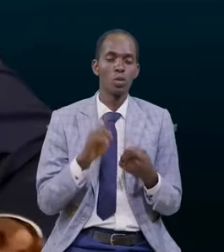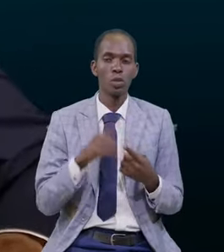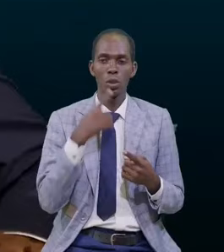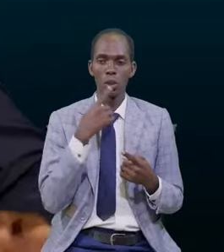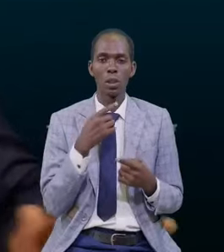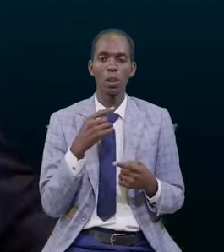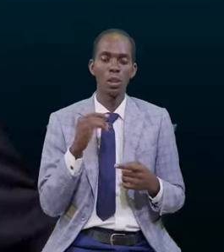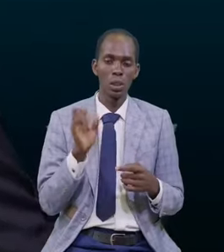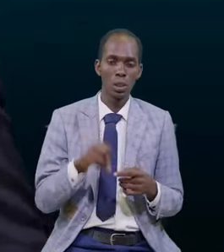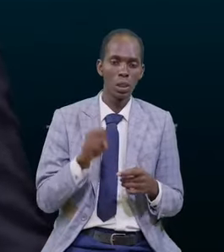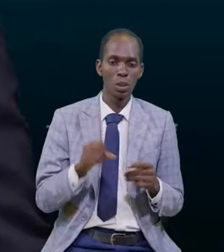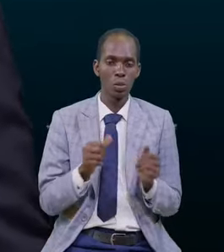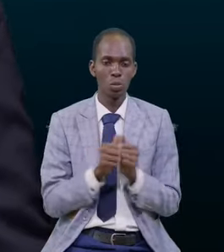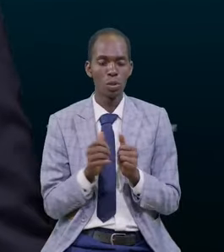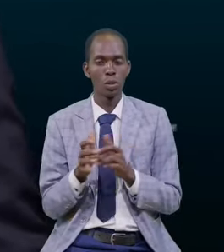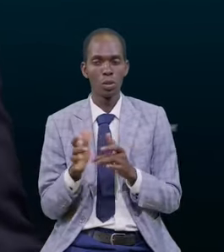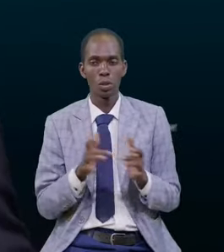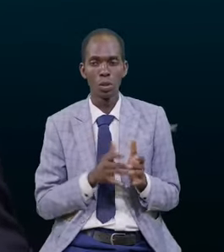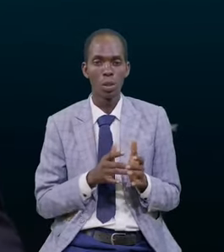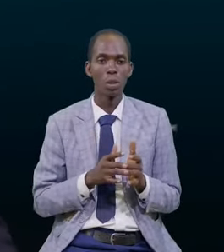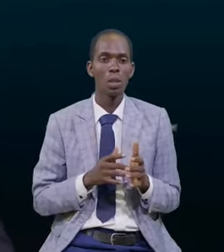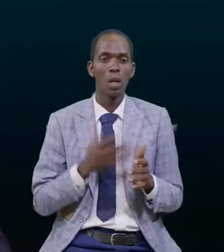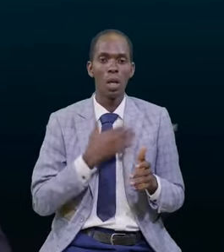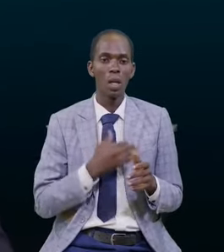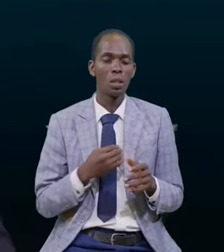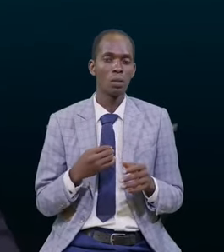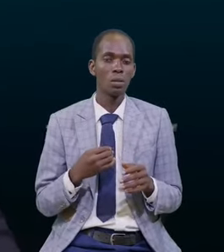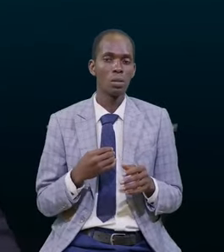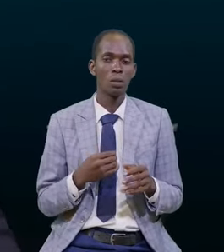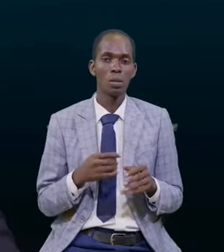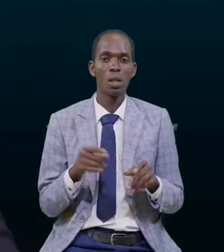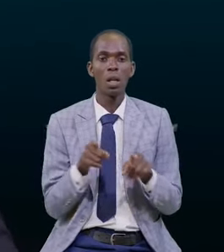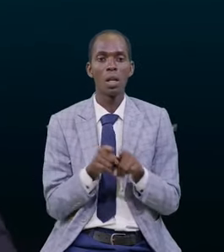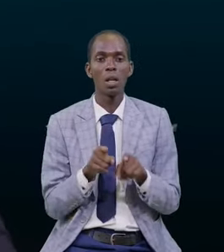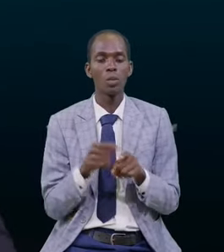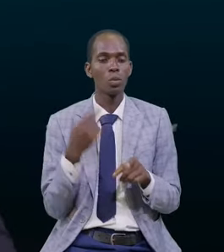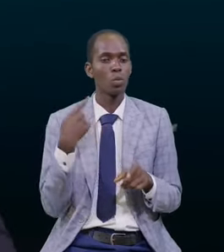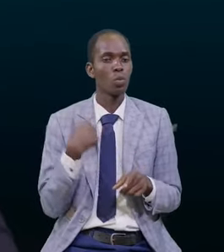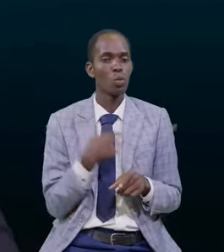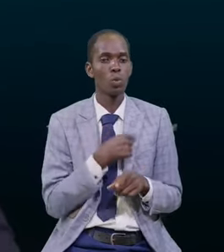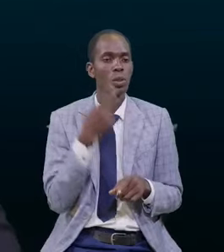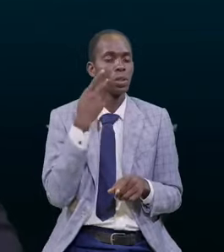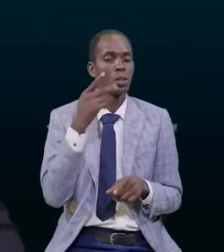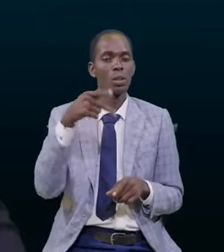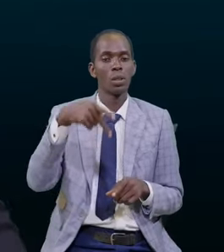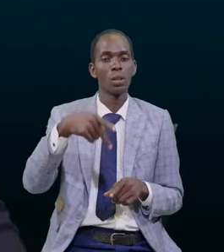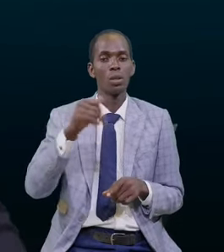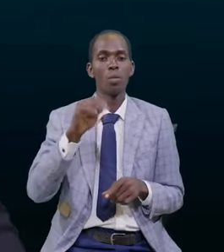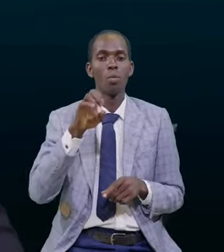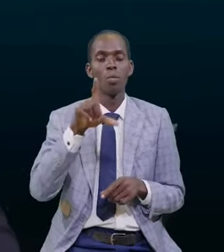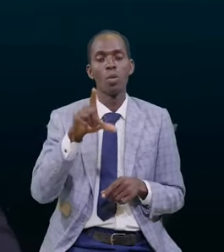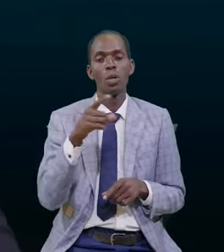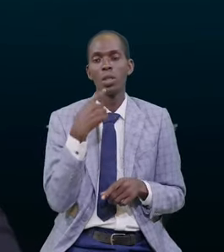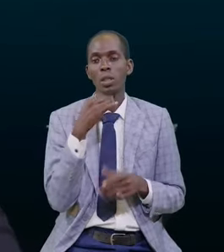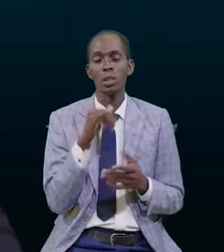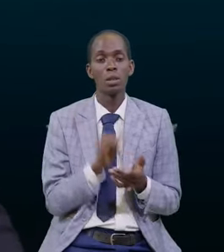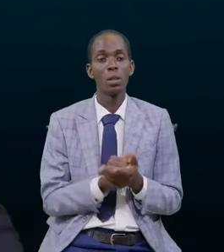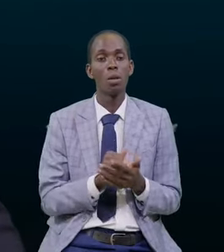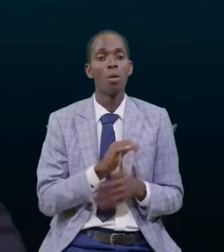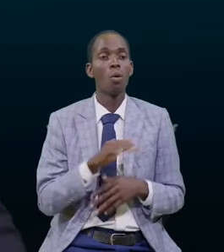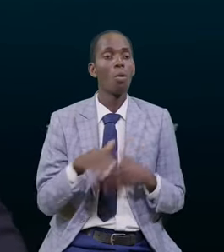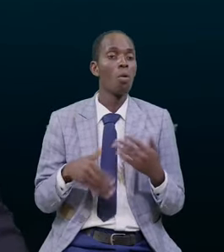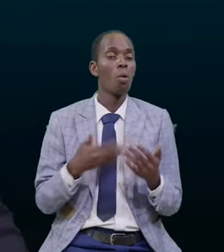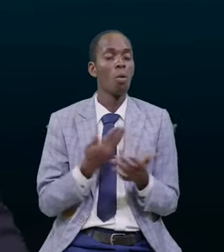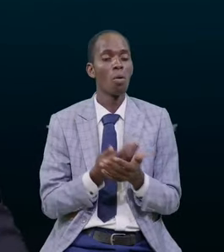probably in a spectacular fashion like we have that of Paul the Apostle all that will count for nothing if we